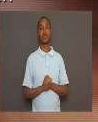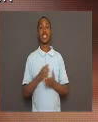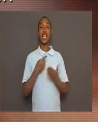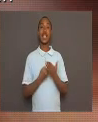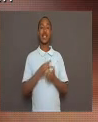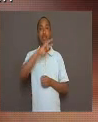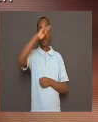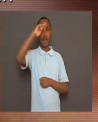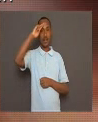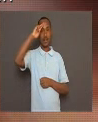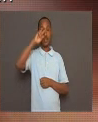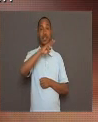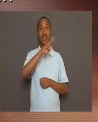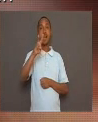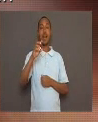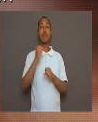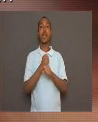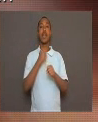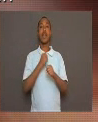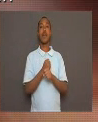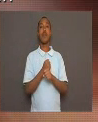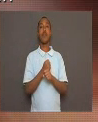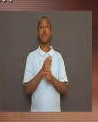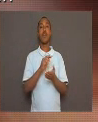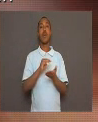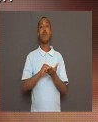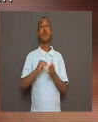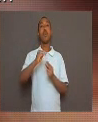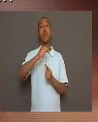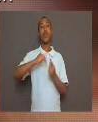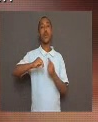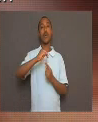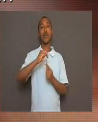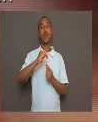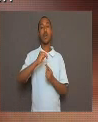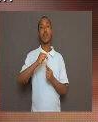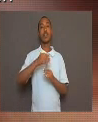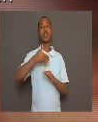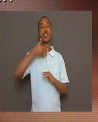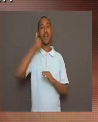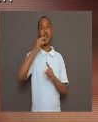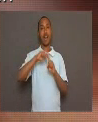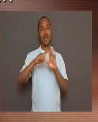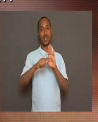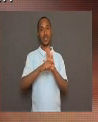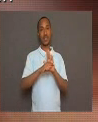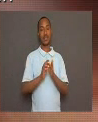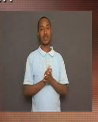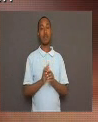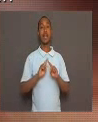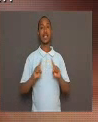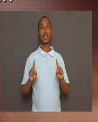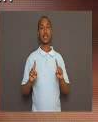This is because they are made up of molecules rather than ions.